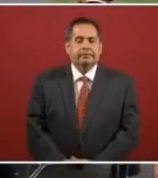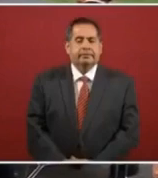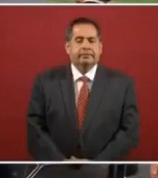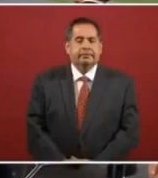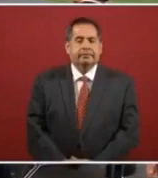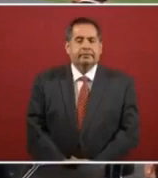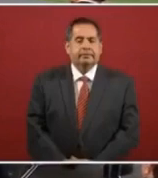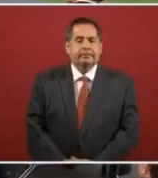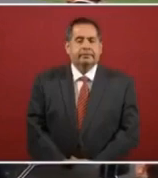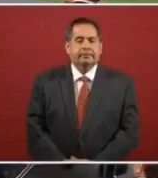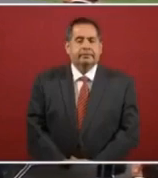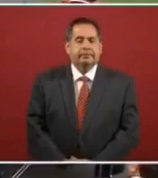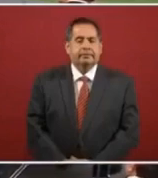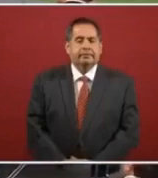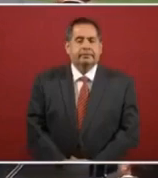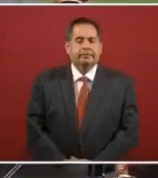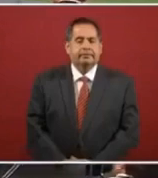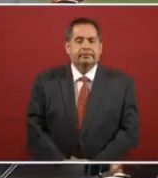I